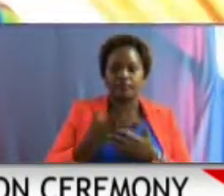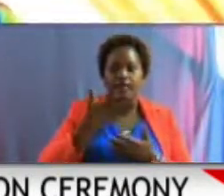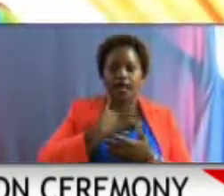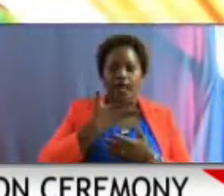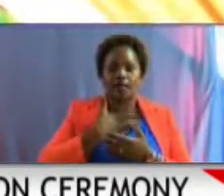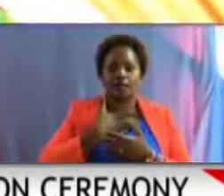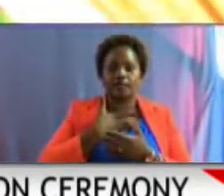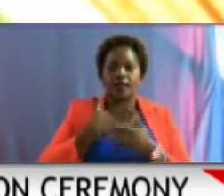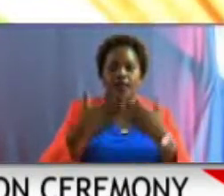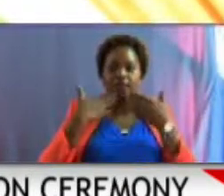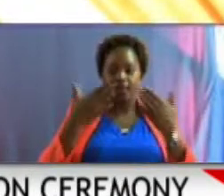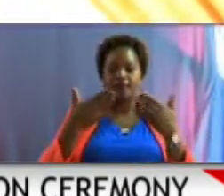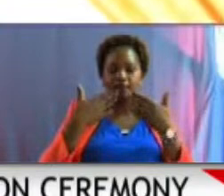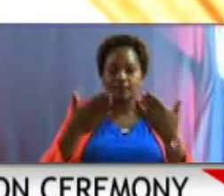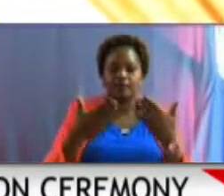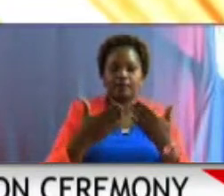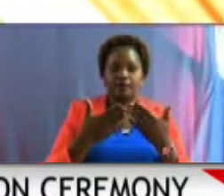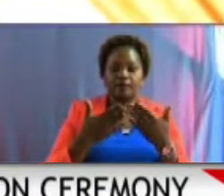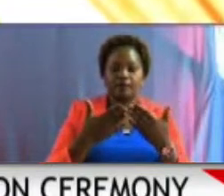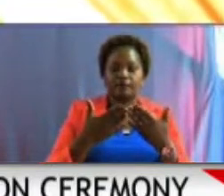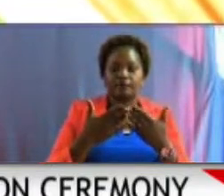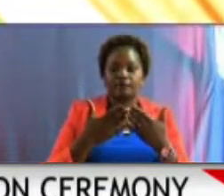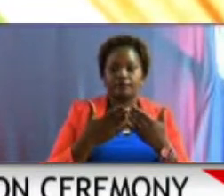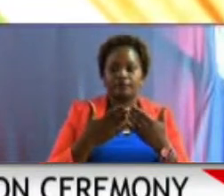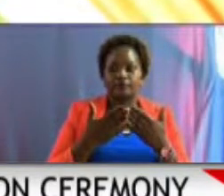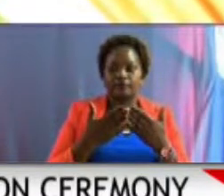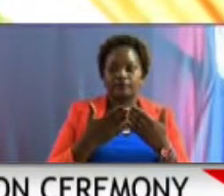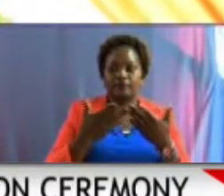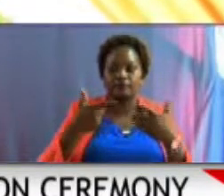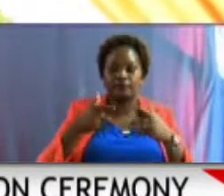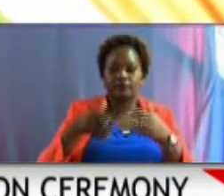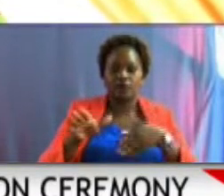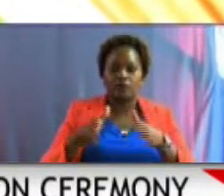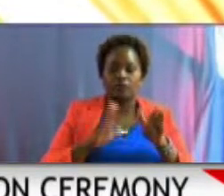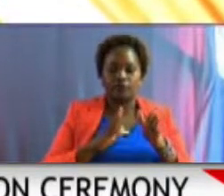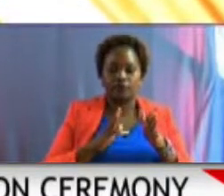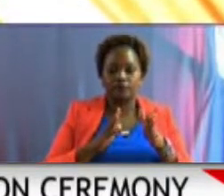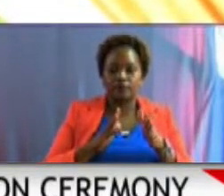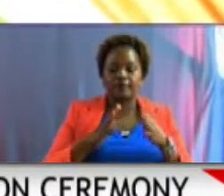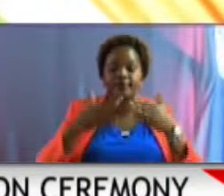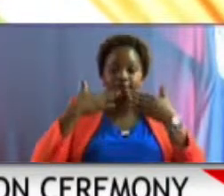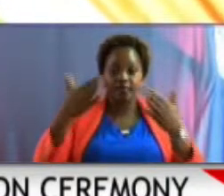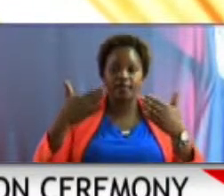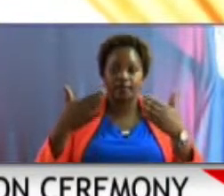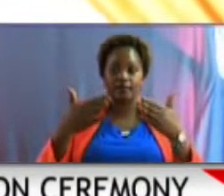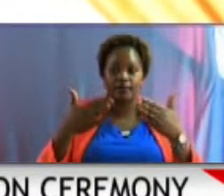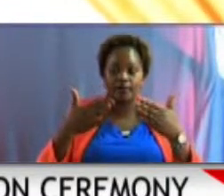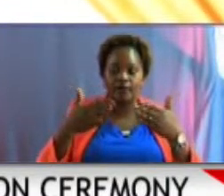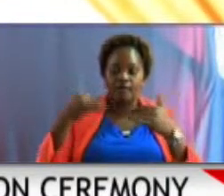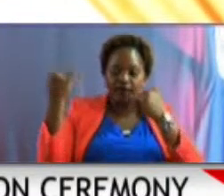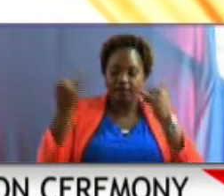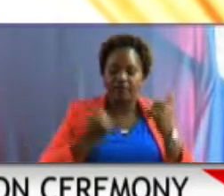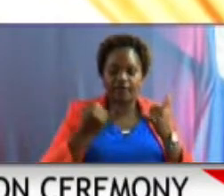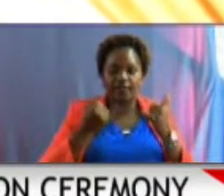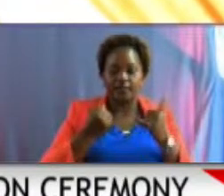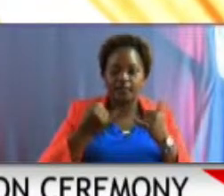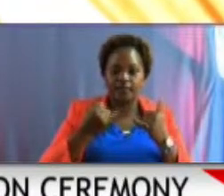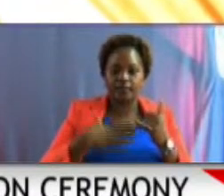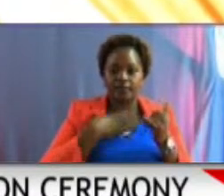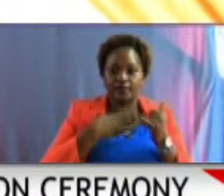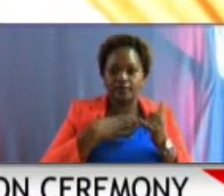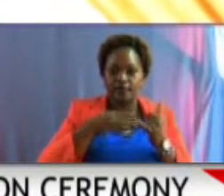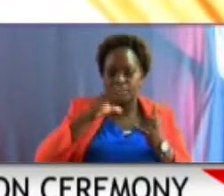That is the Council. Thank you very much. Let me take this opportunity to thank our chief guest, the